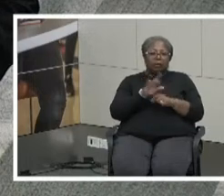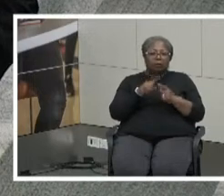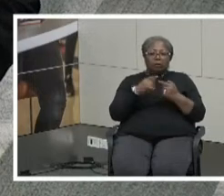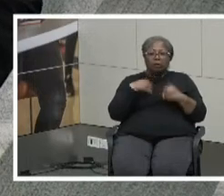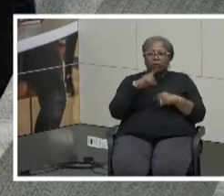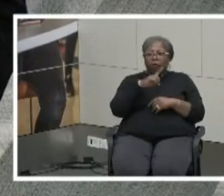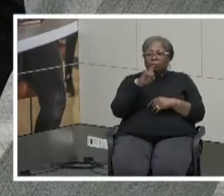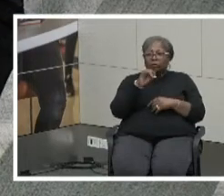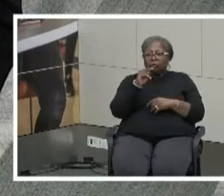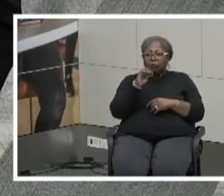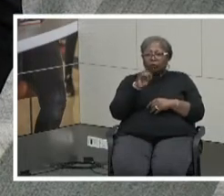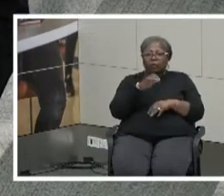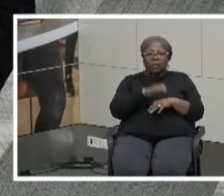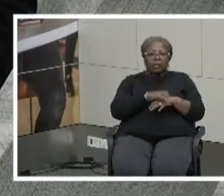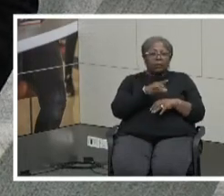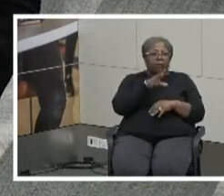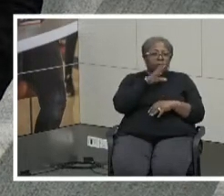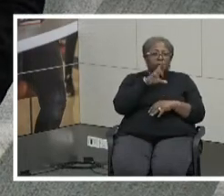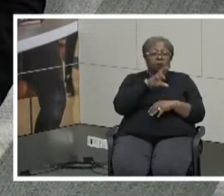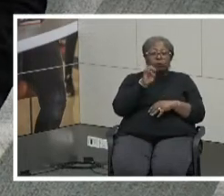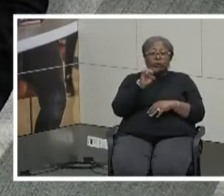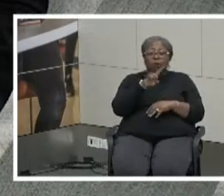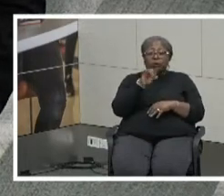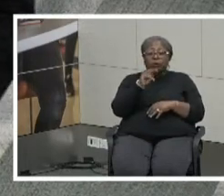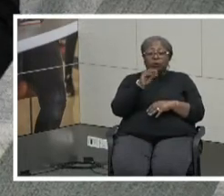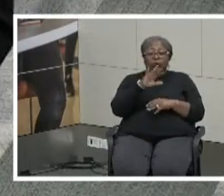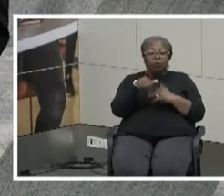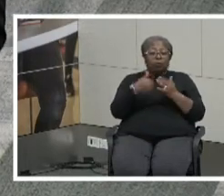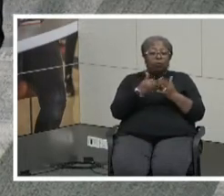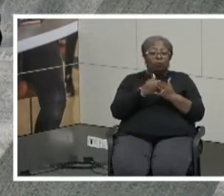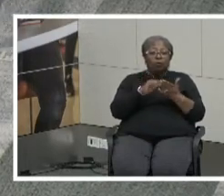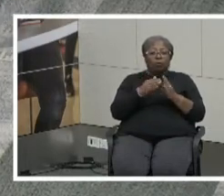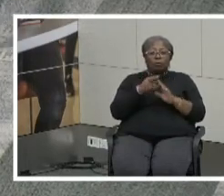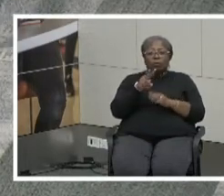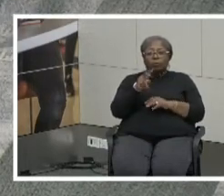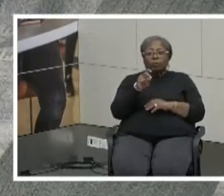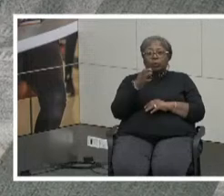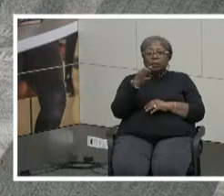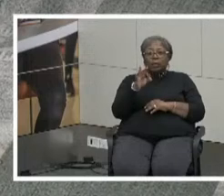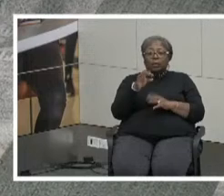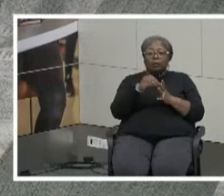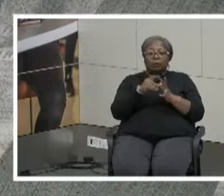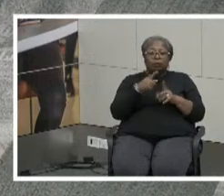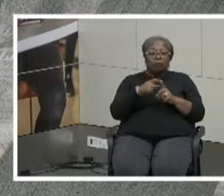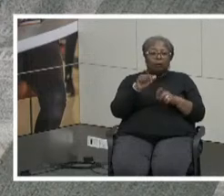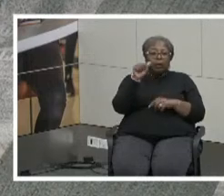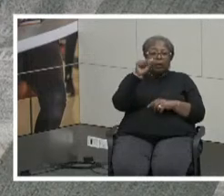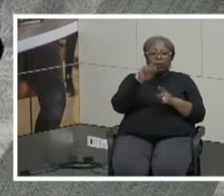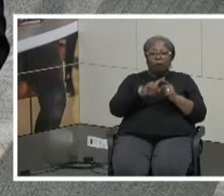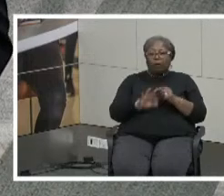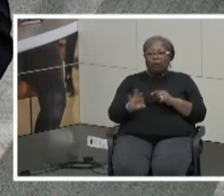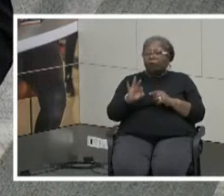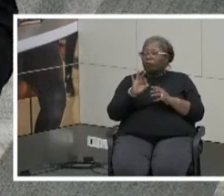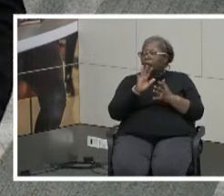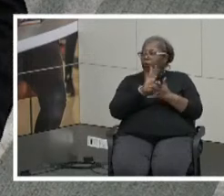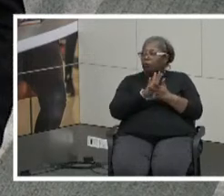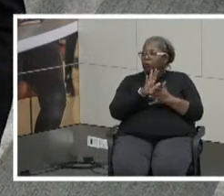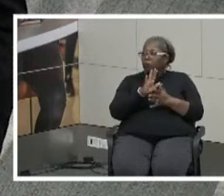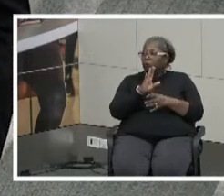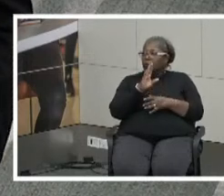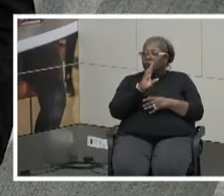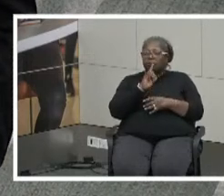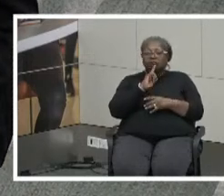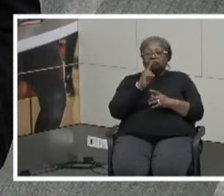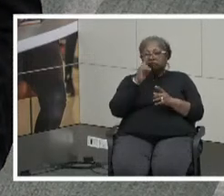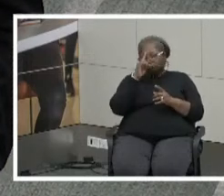zoned English speakers uh rezoning an entire neighborhood of 219 students from an a-rated school to an f-rated school goes directly